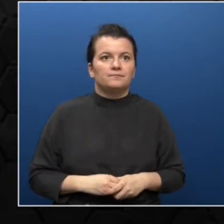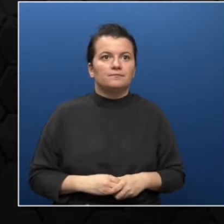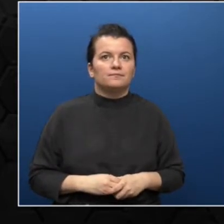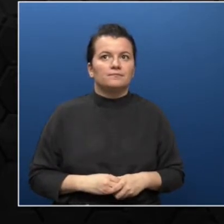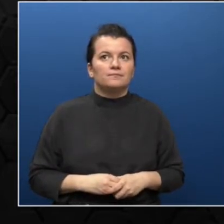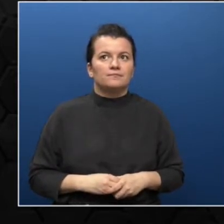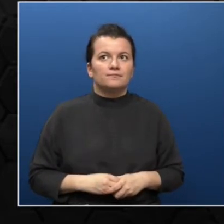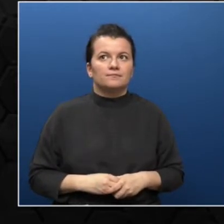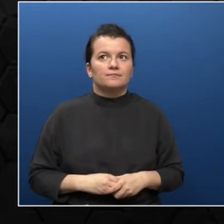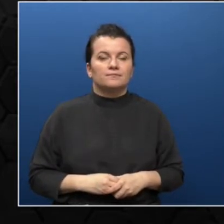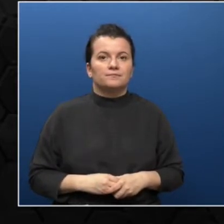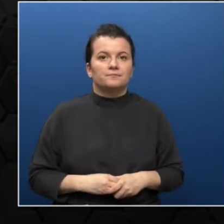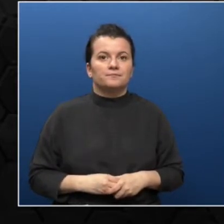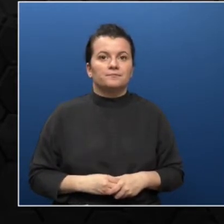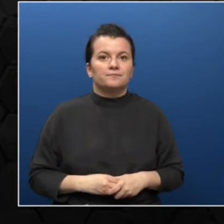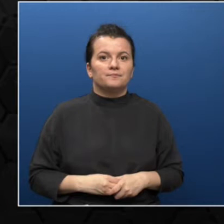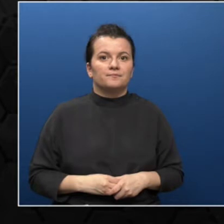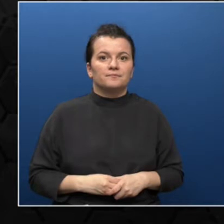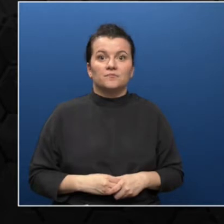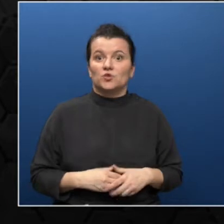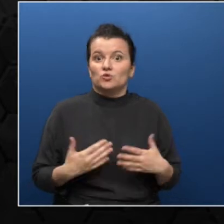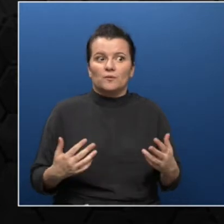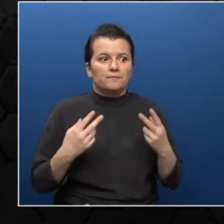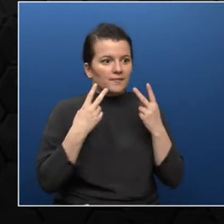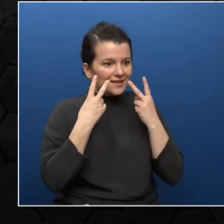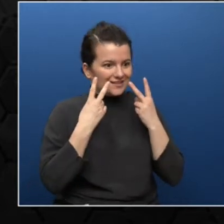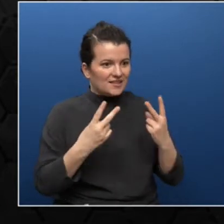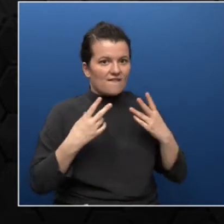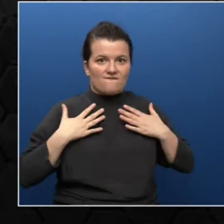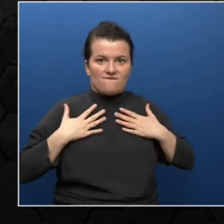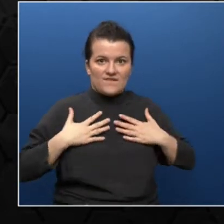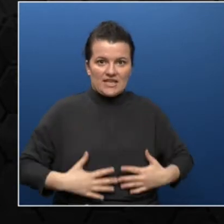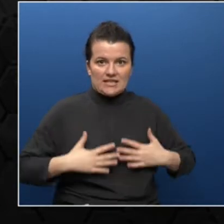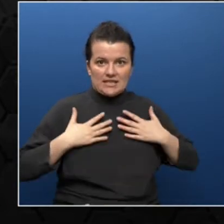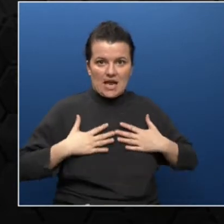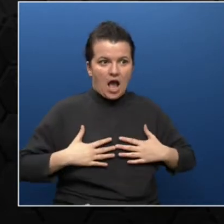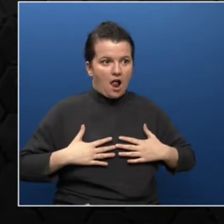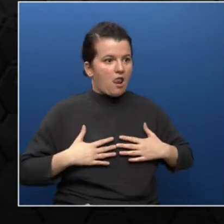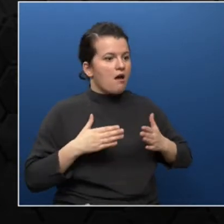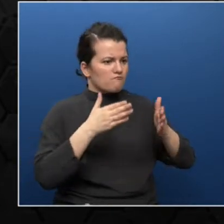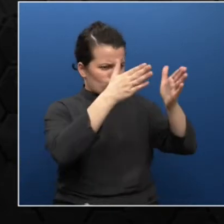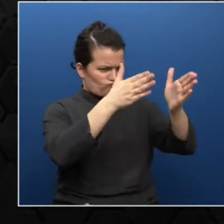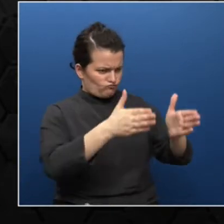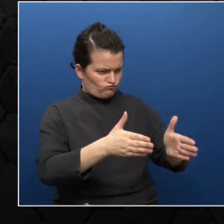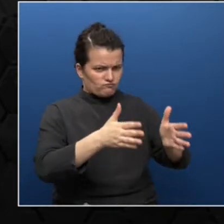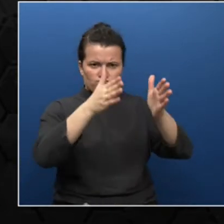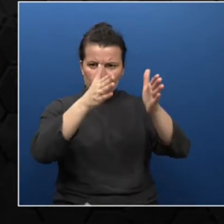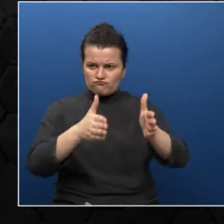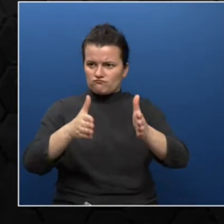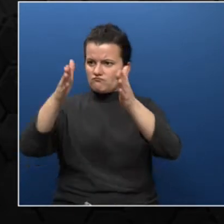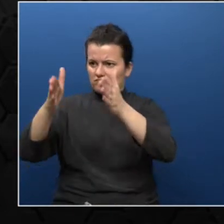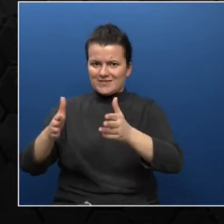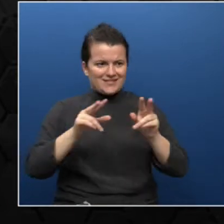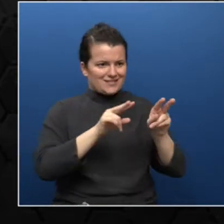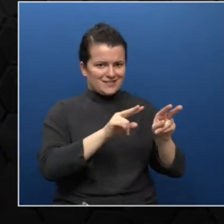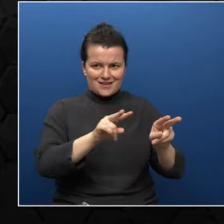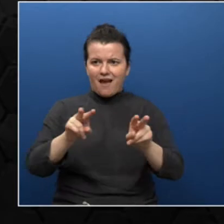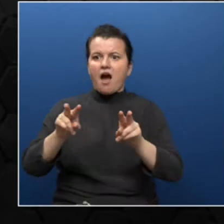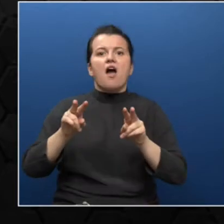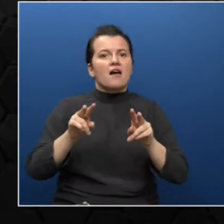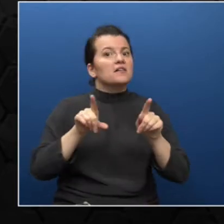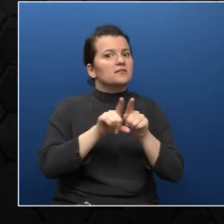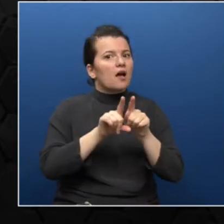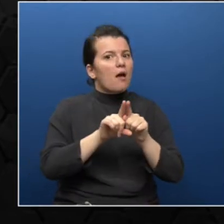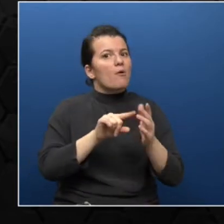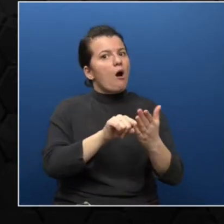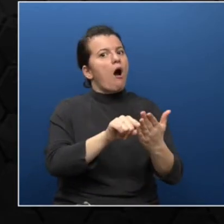monitor how a patient is doing physically, then we can gauge how we can get an insight to how healthy the patient